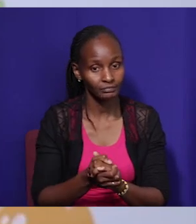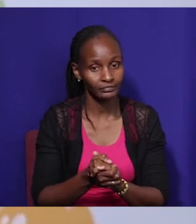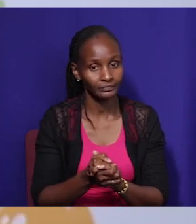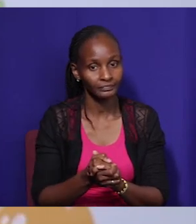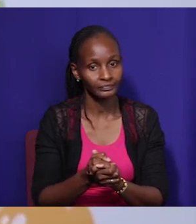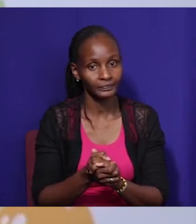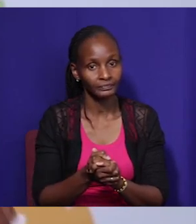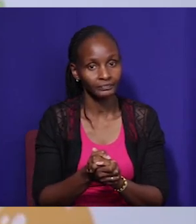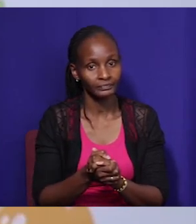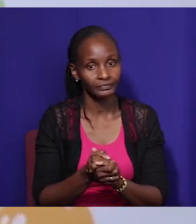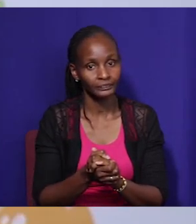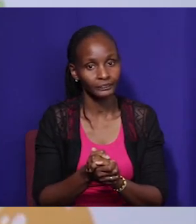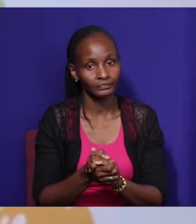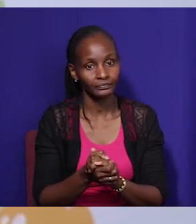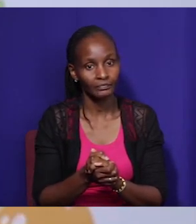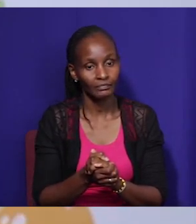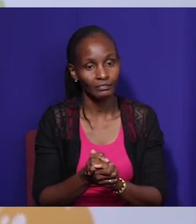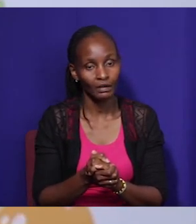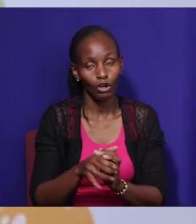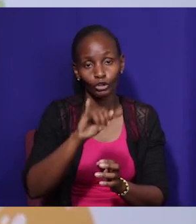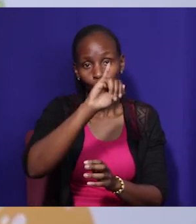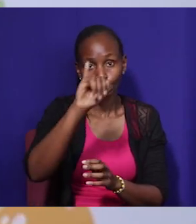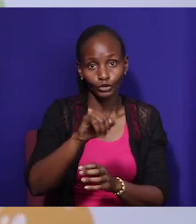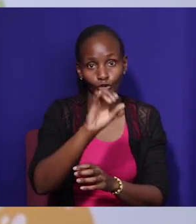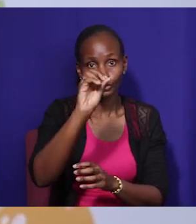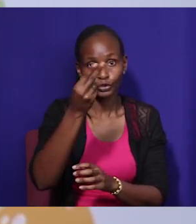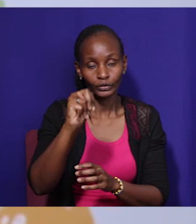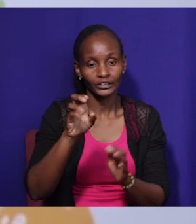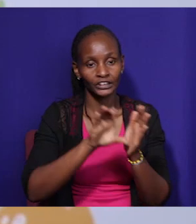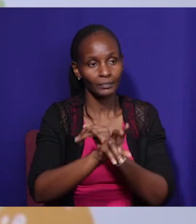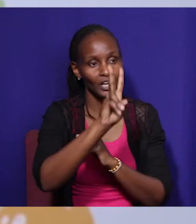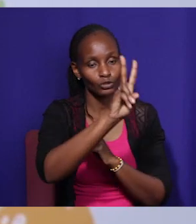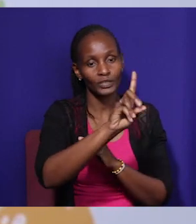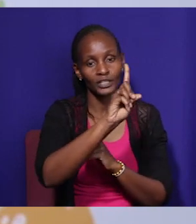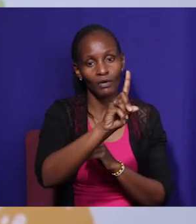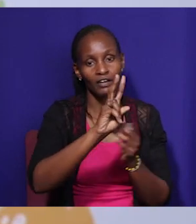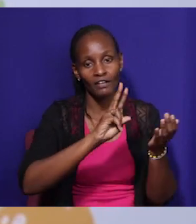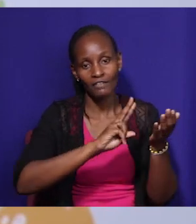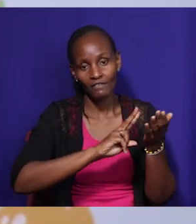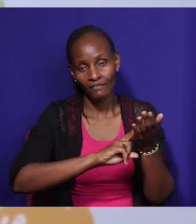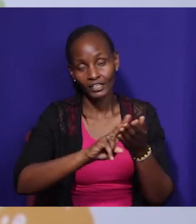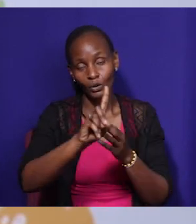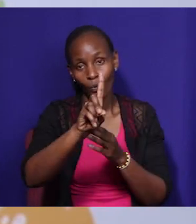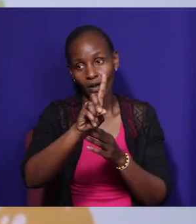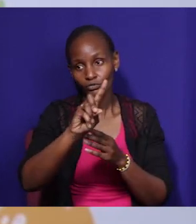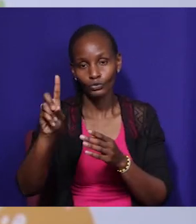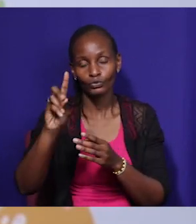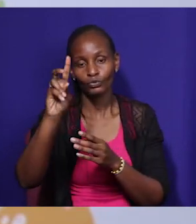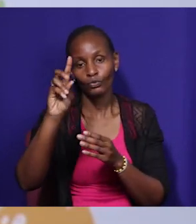very last chapter in the book of John, chapter 21, and it comes from verse 1 to